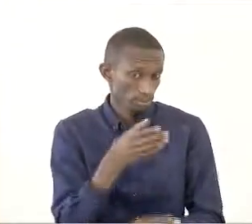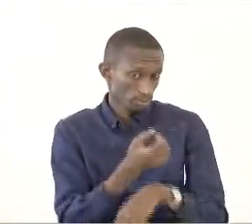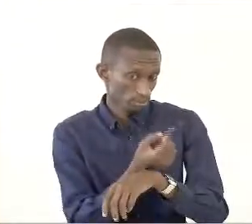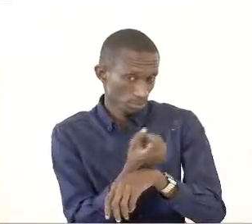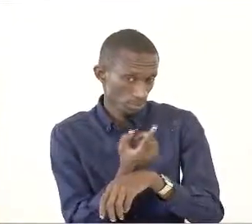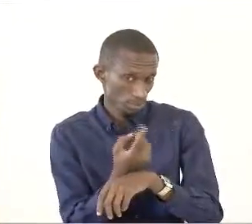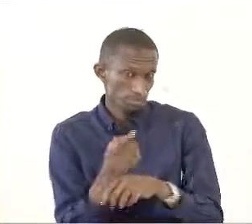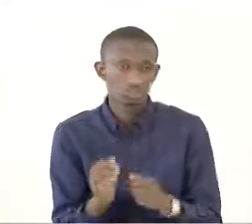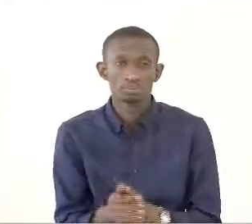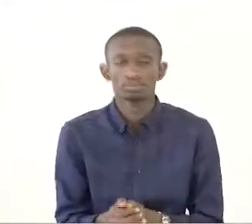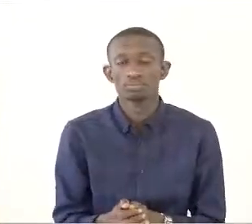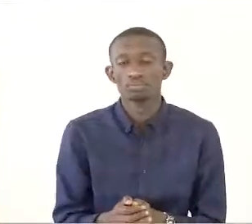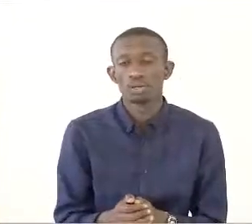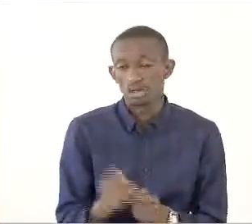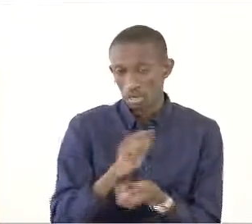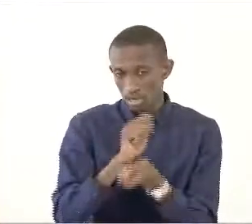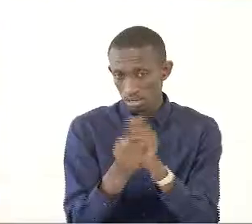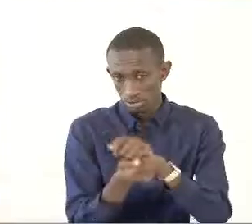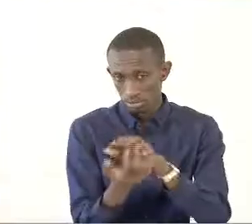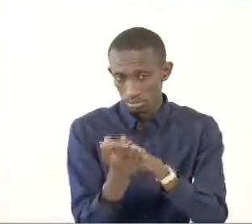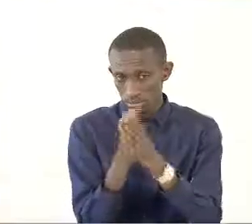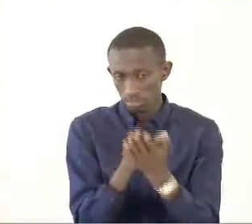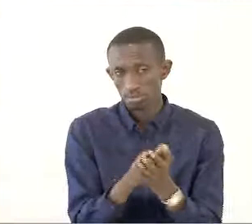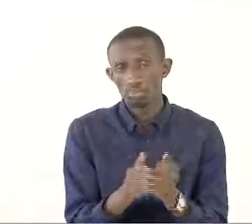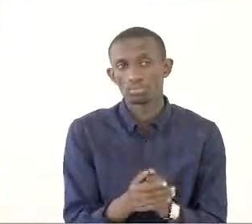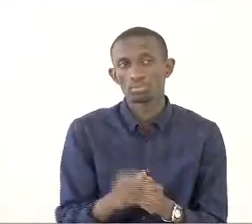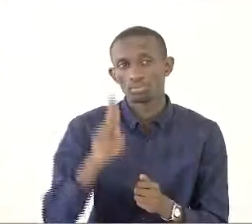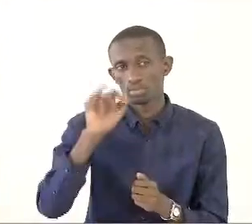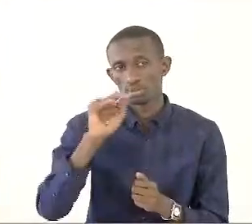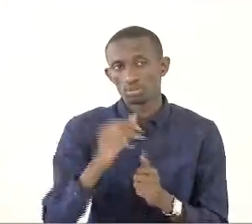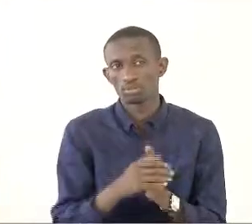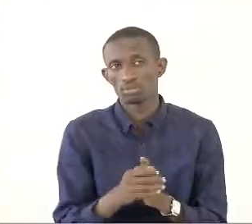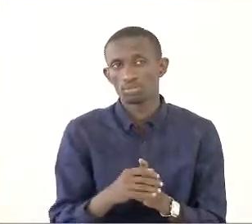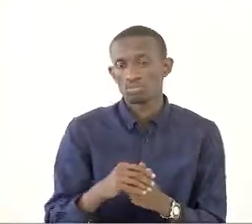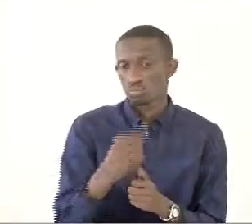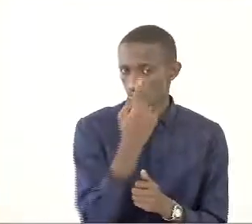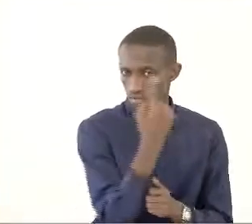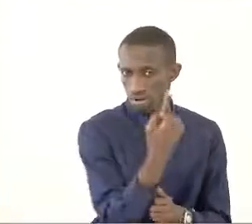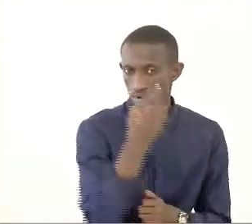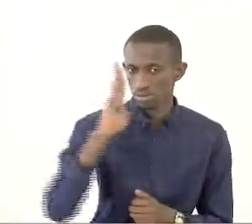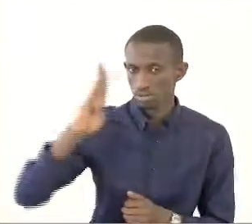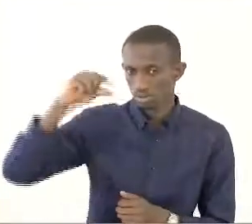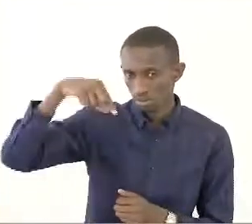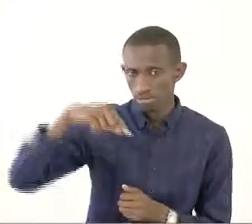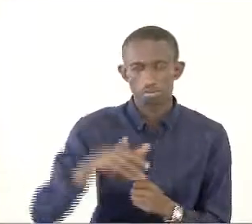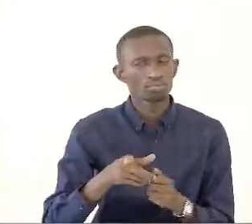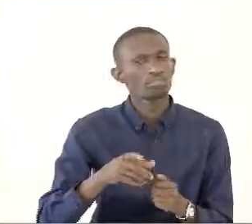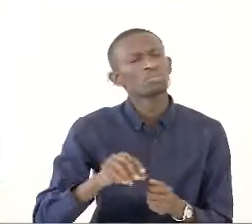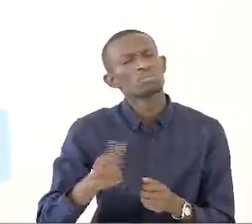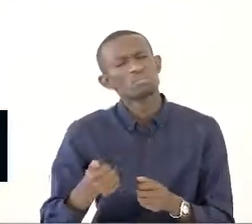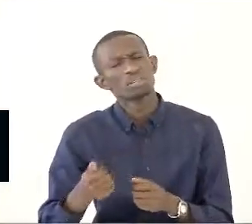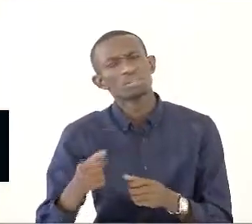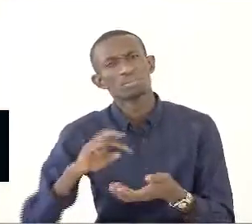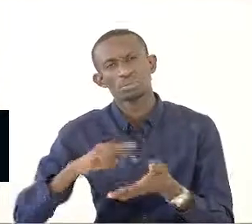which is going out to be the unit that we are saying as the 1 becquerel. In another word,